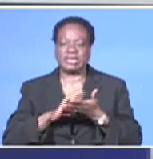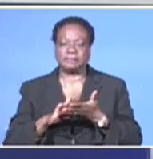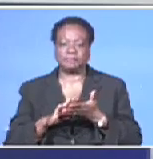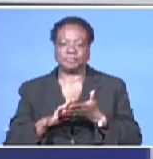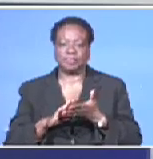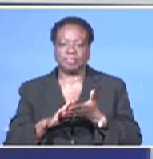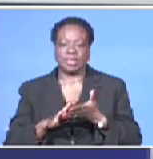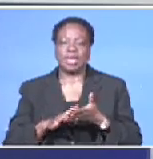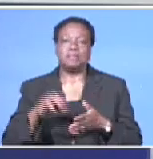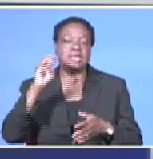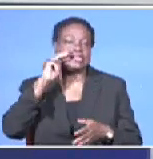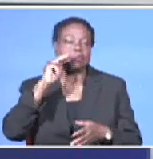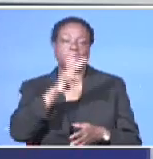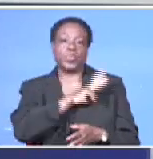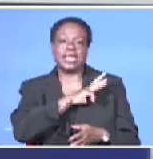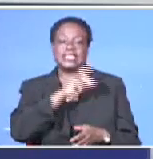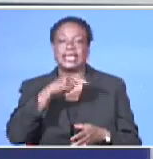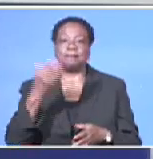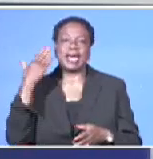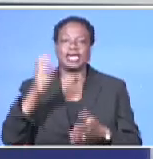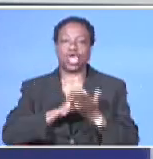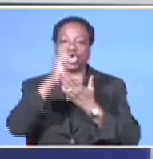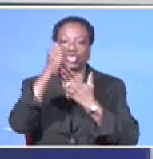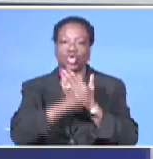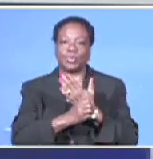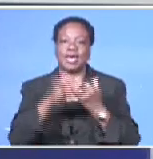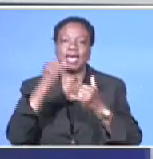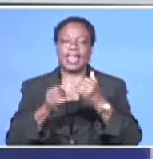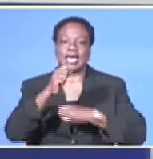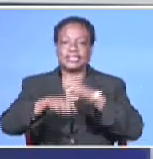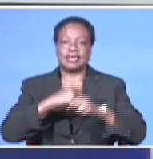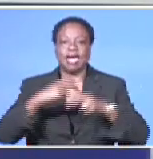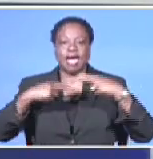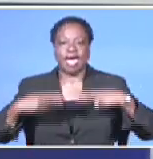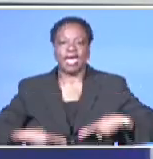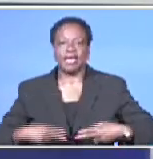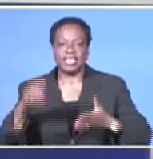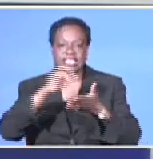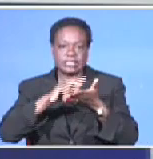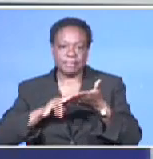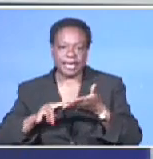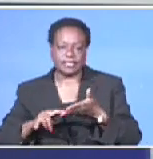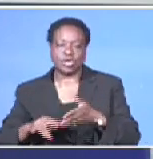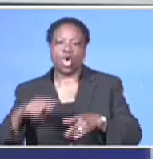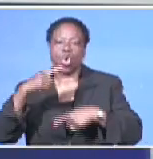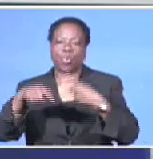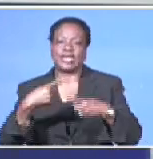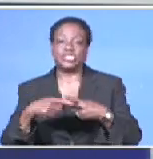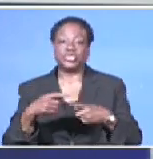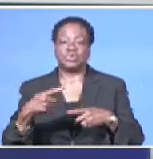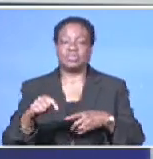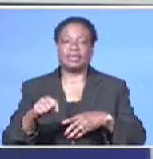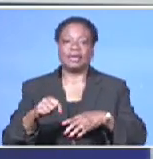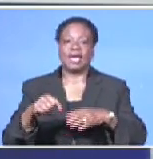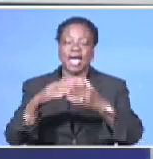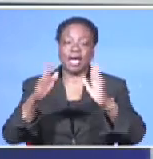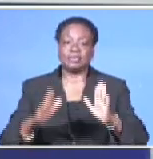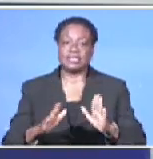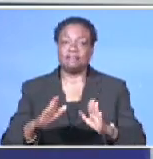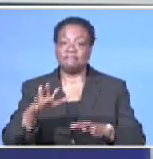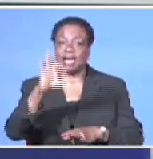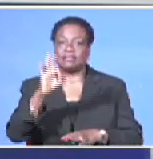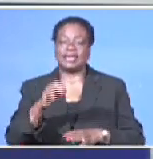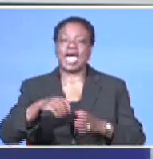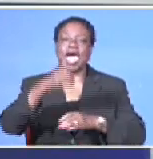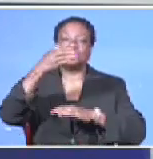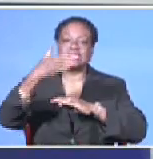Zancola Willie said that back in October of last year, a health inspector went to the property and noticed that there was an outside toilet, an